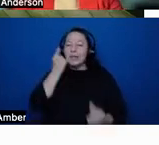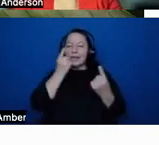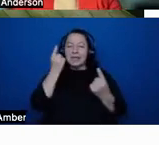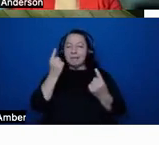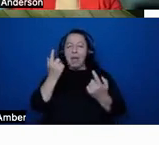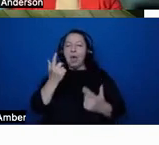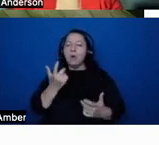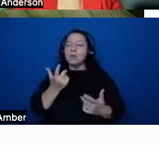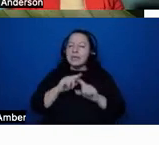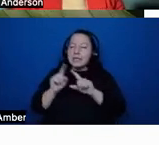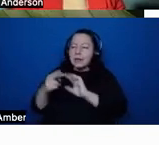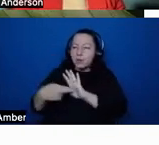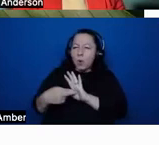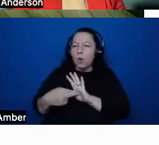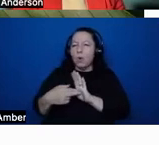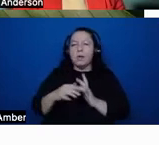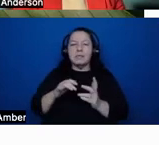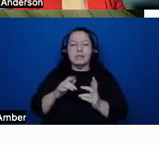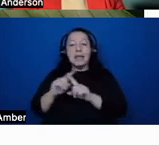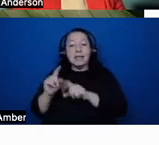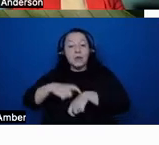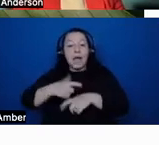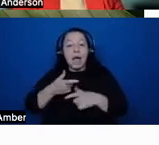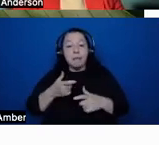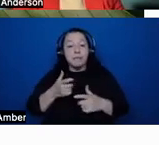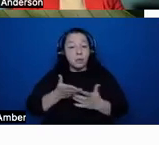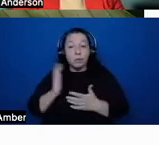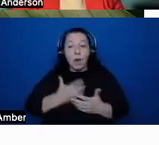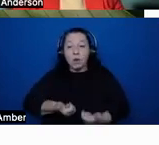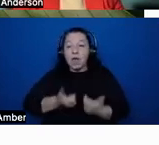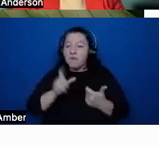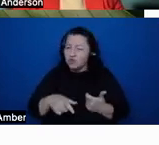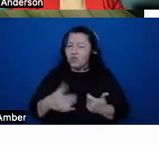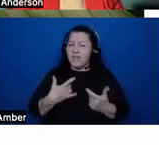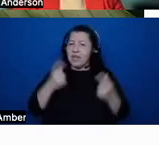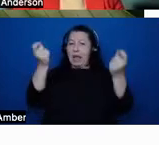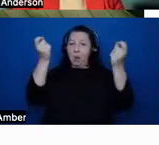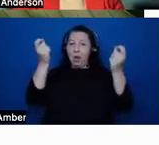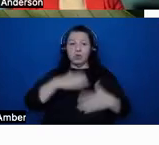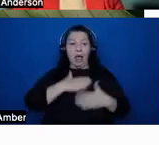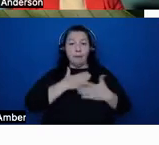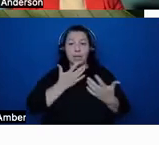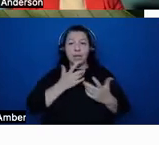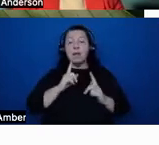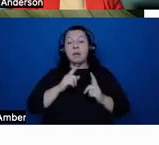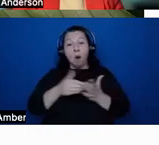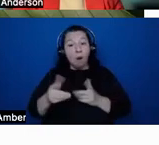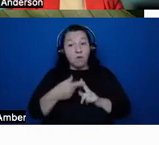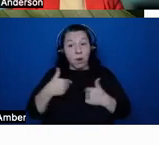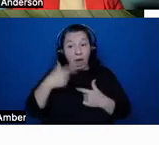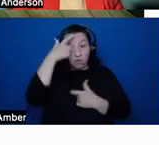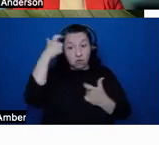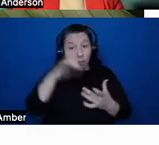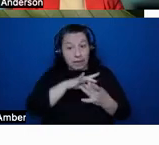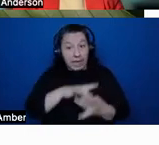there different touch points in our life that should be celebrated? But often when we have this trauma with us, it can really